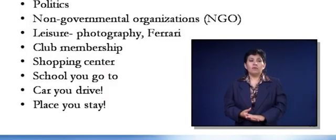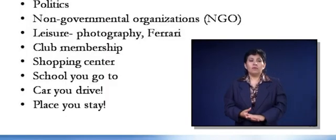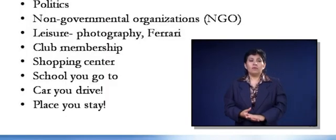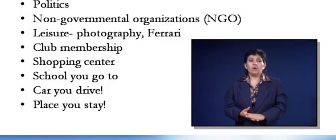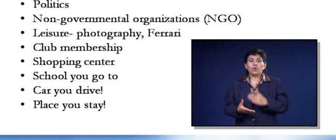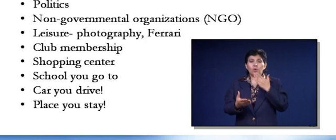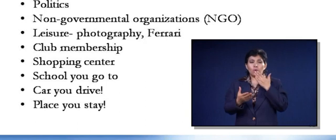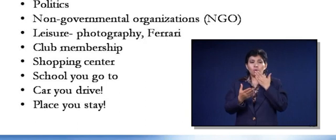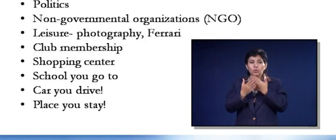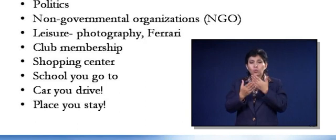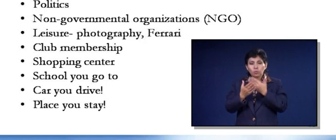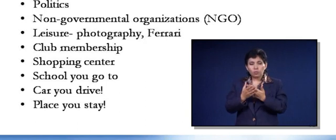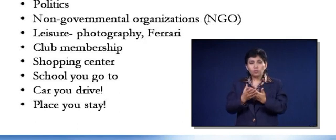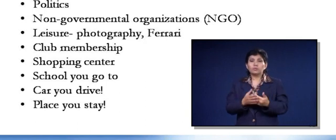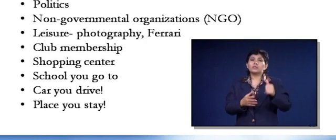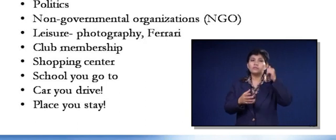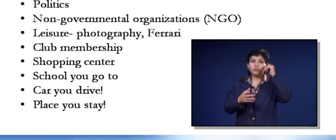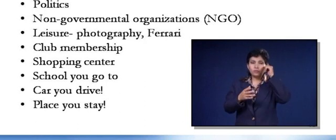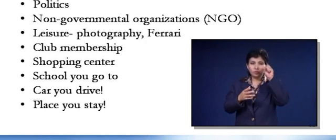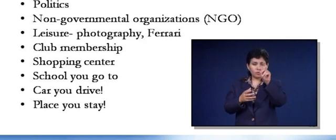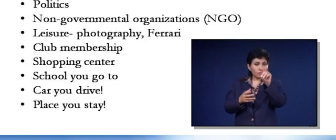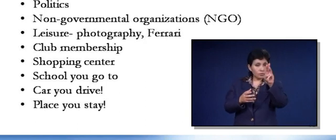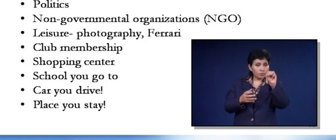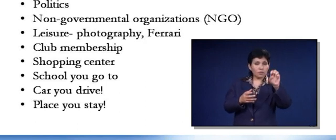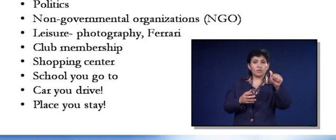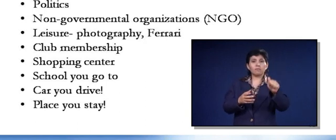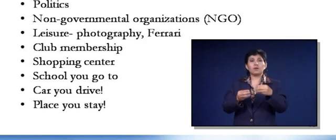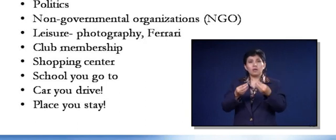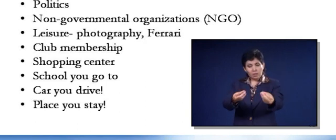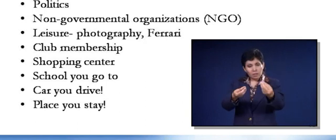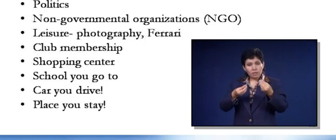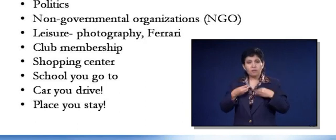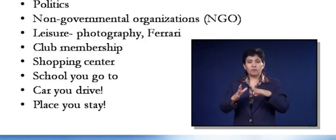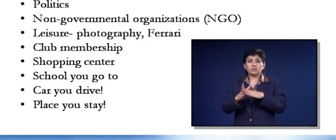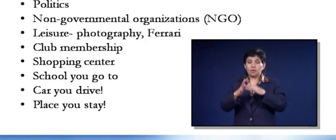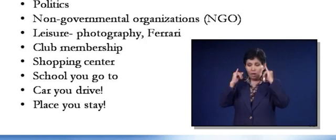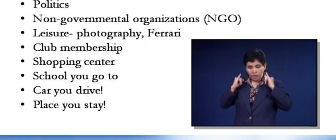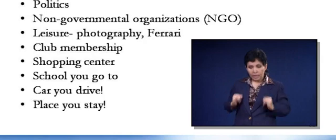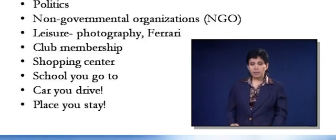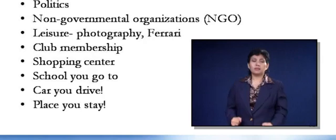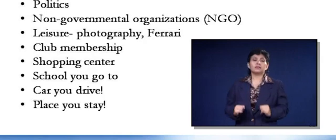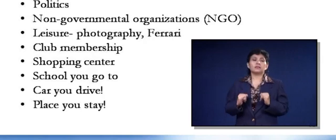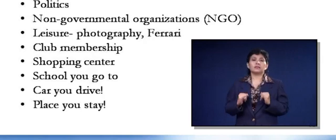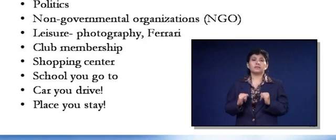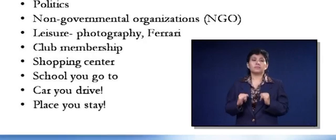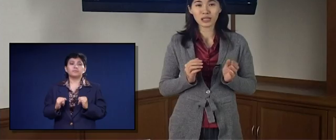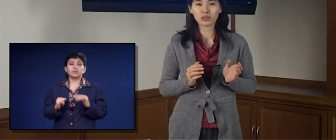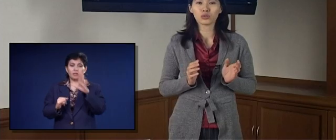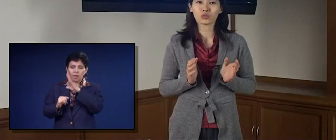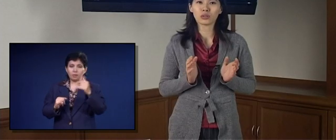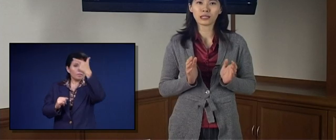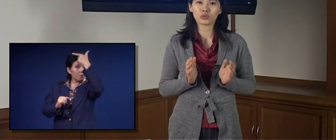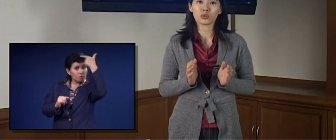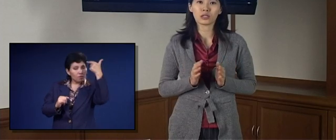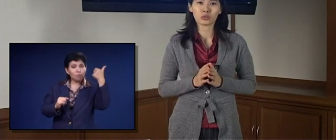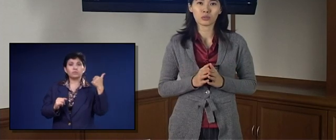Next one, group schemas is groups give us a feeling of belongings and identity. We tend